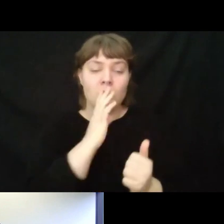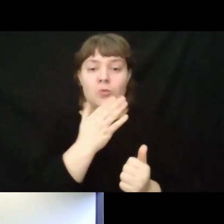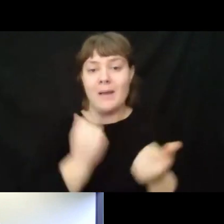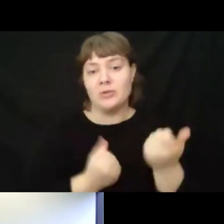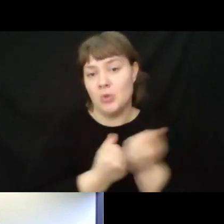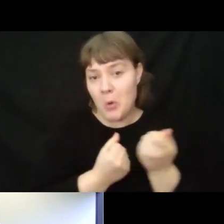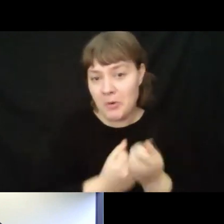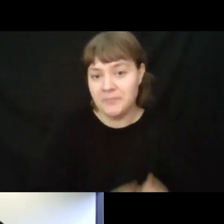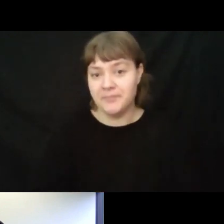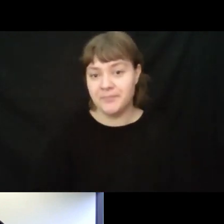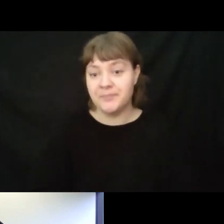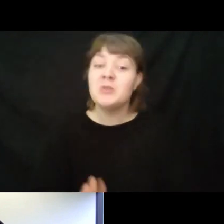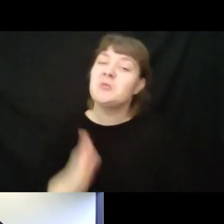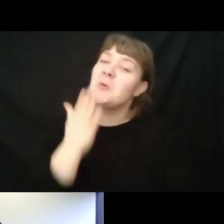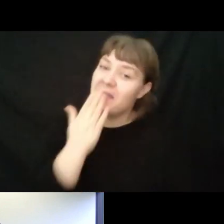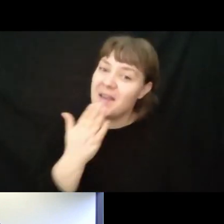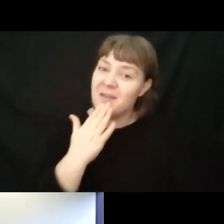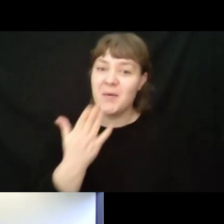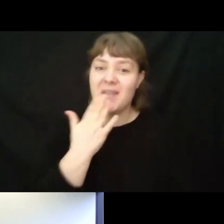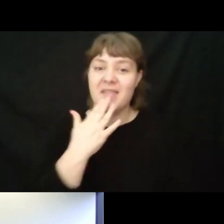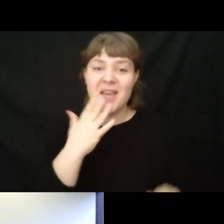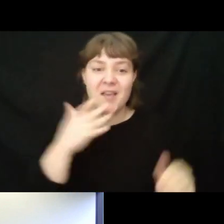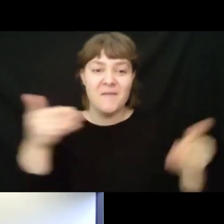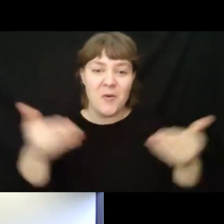So thank you. Thanks for having me.